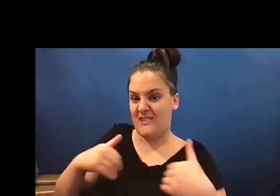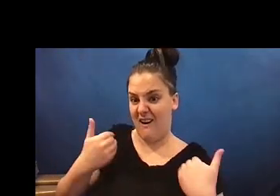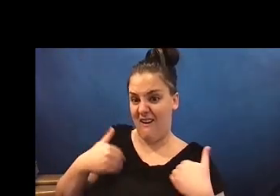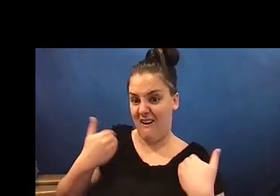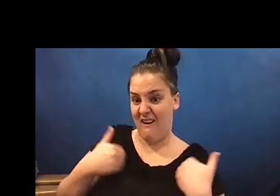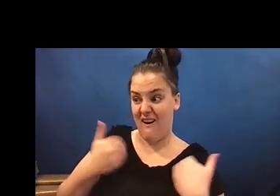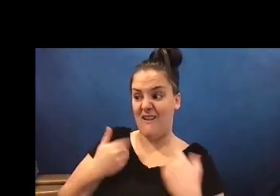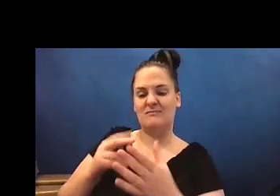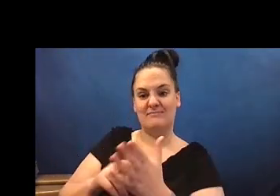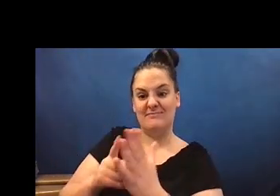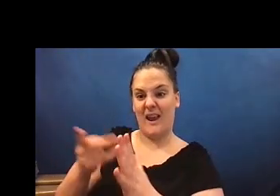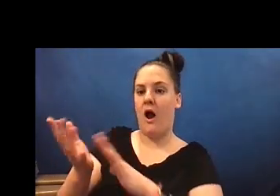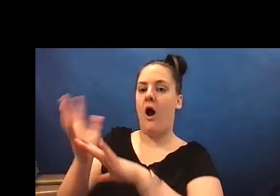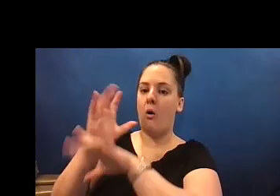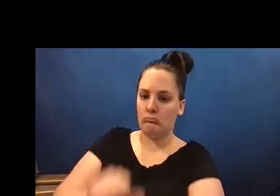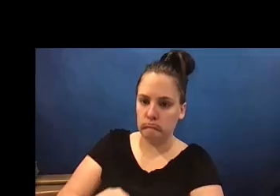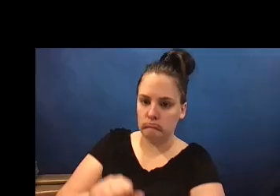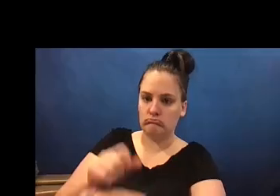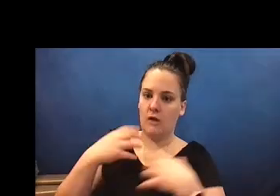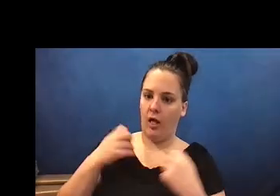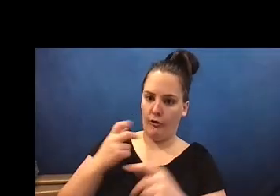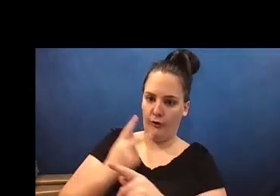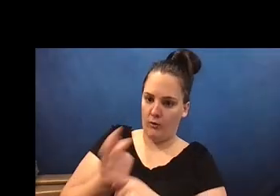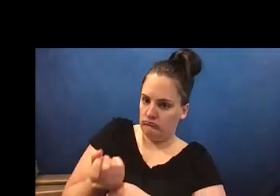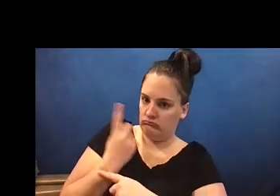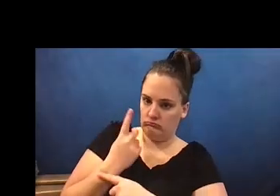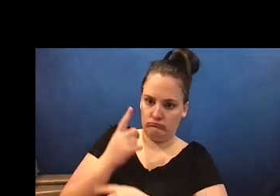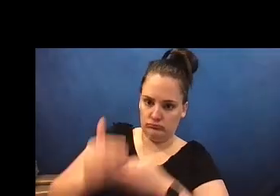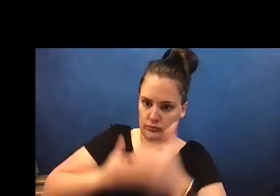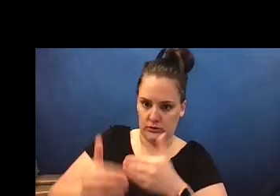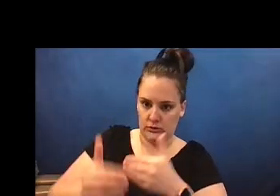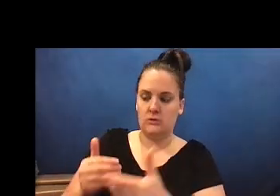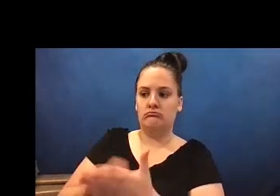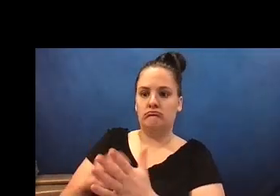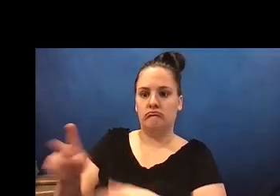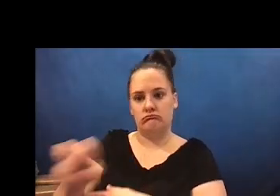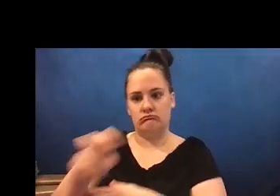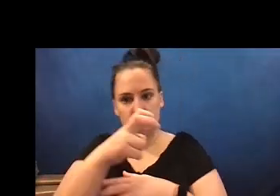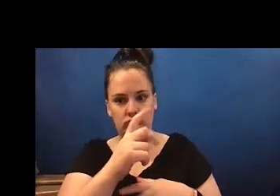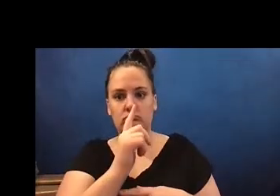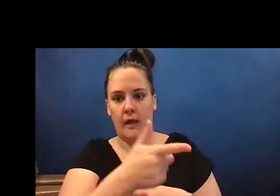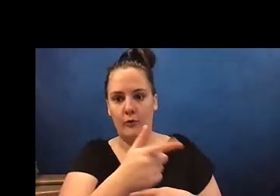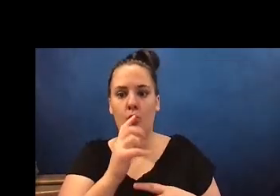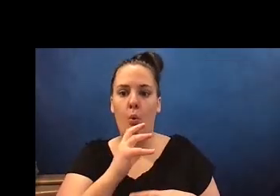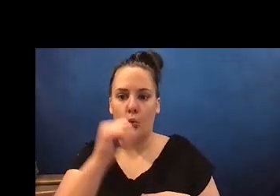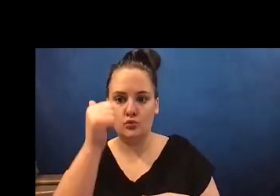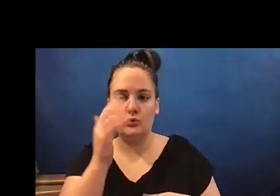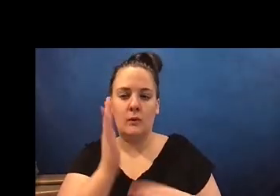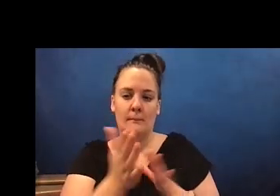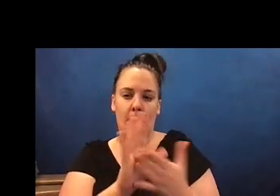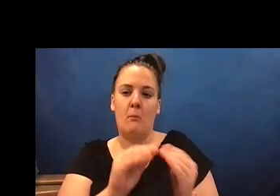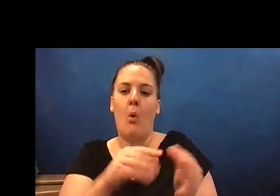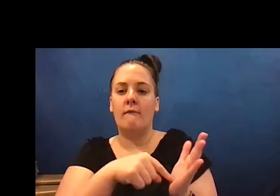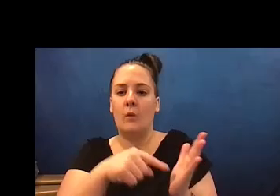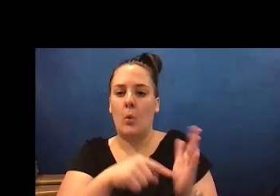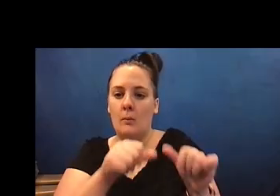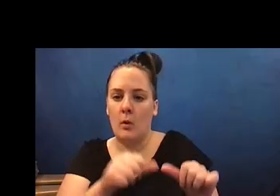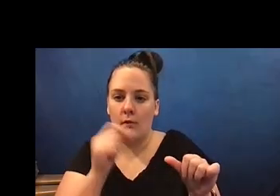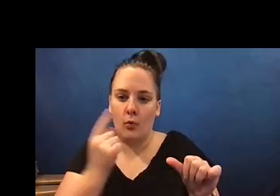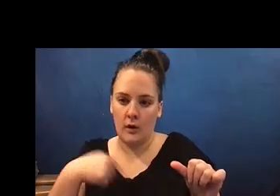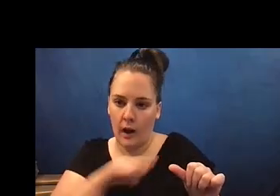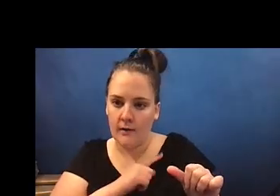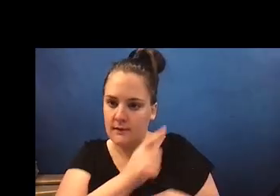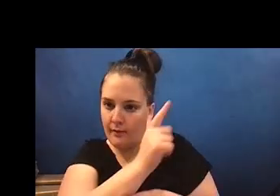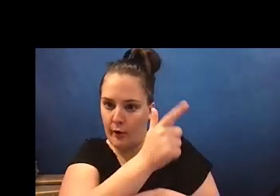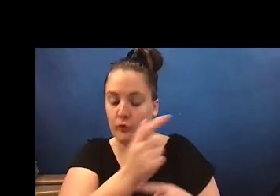the health system from a preventive point of view. And I think that all speaks to the affordability issue. We don't want people in the ED, although we